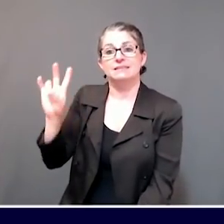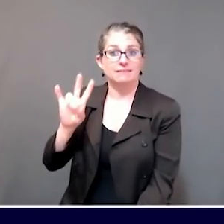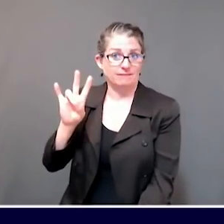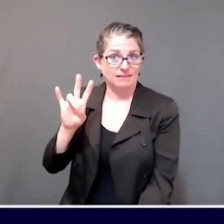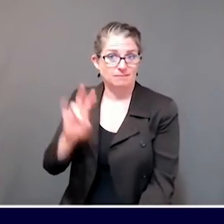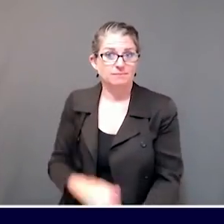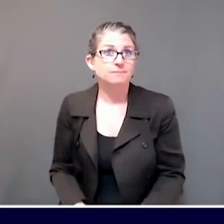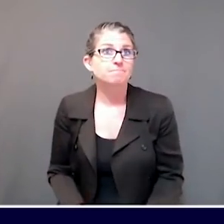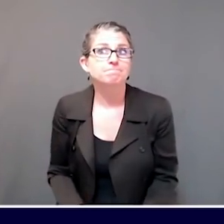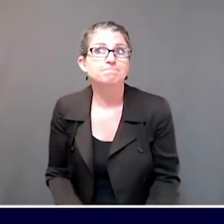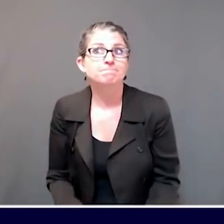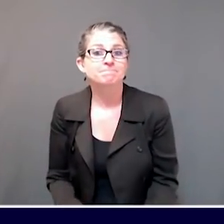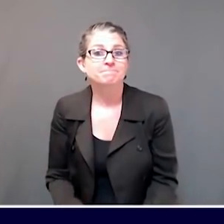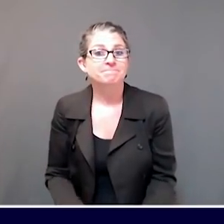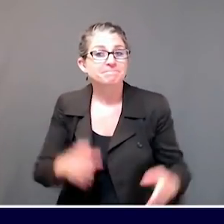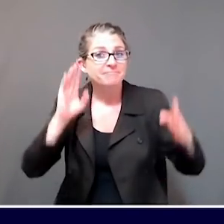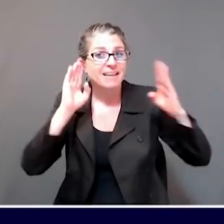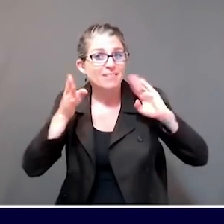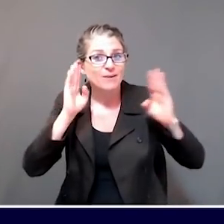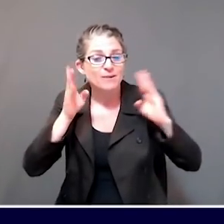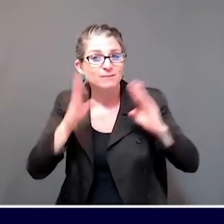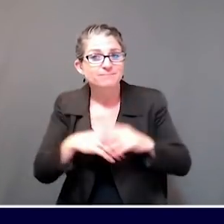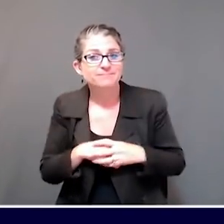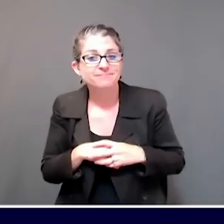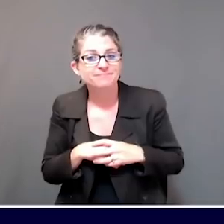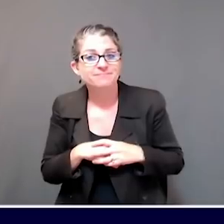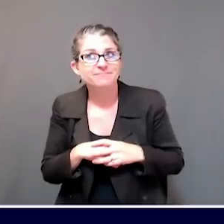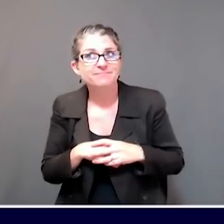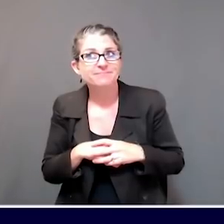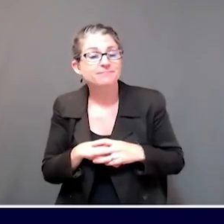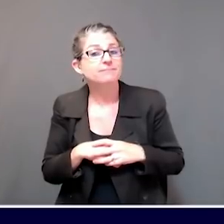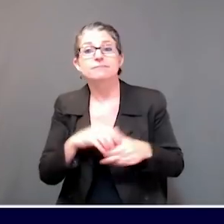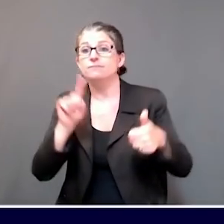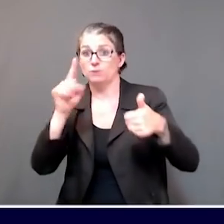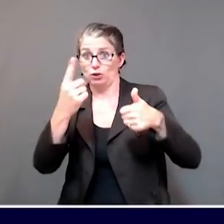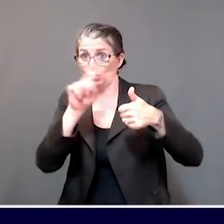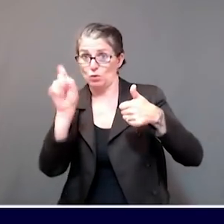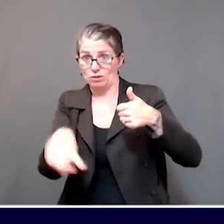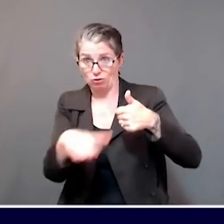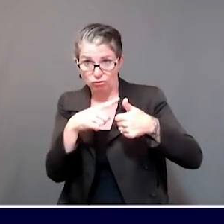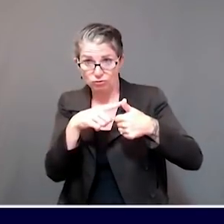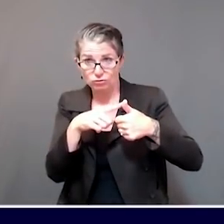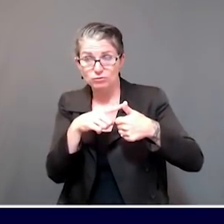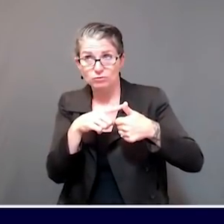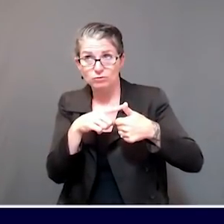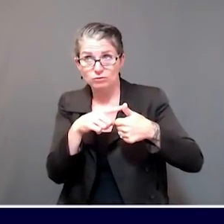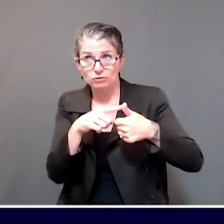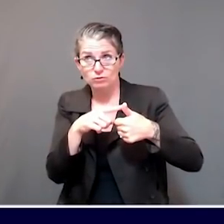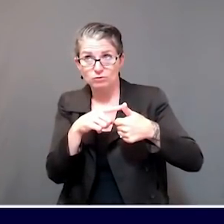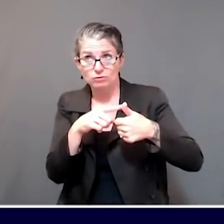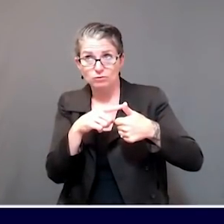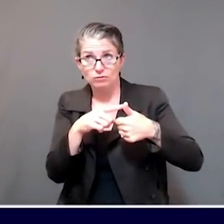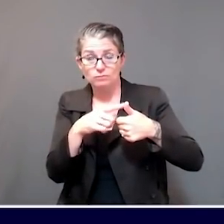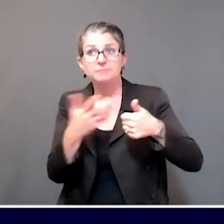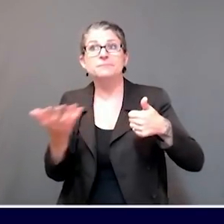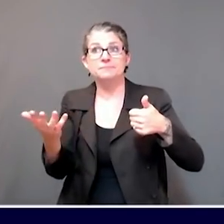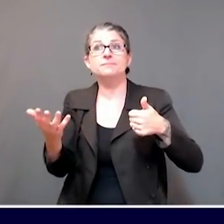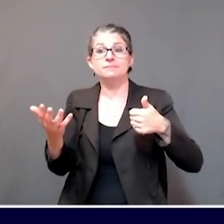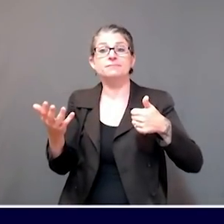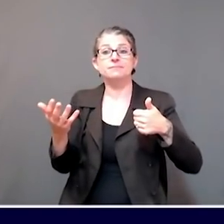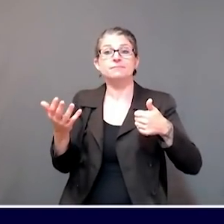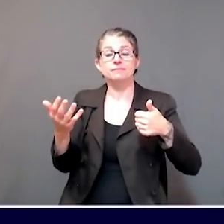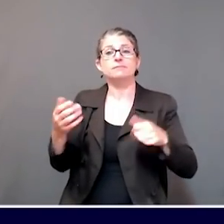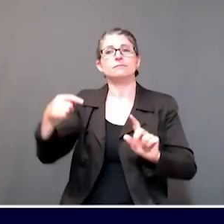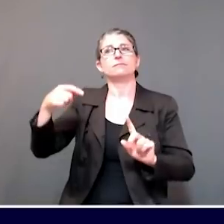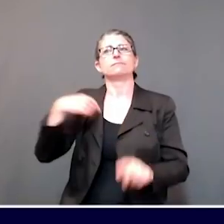Yes. So my first question is, what is Maine doing to keep people from highly infected states out